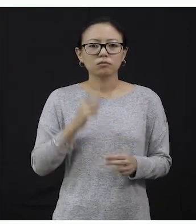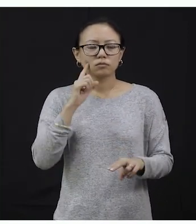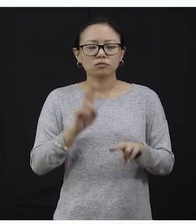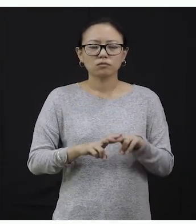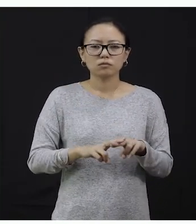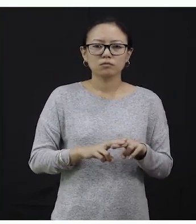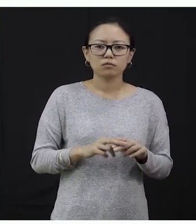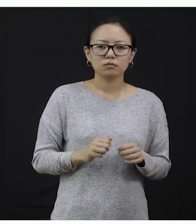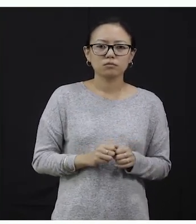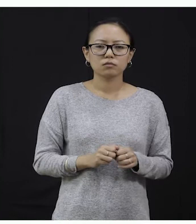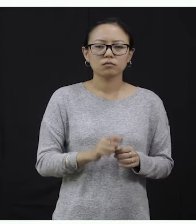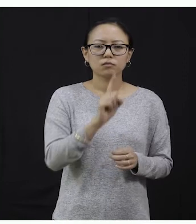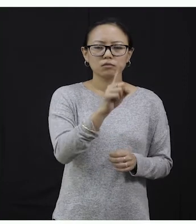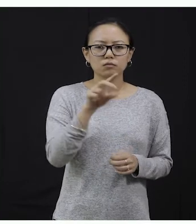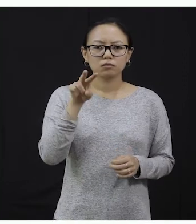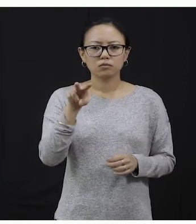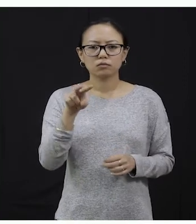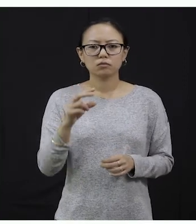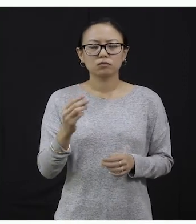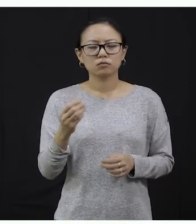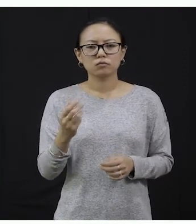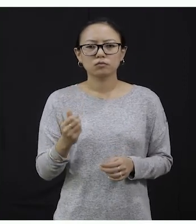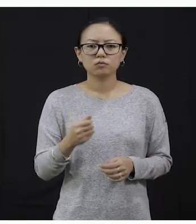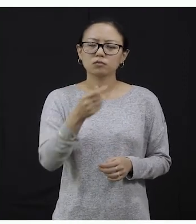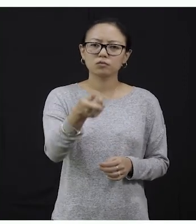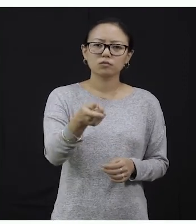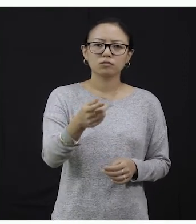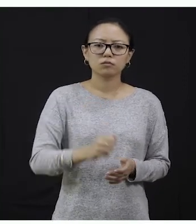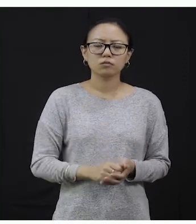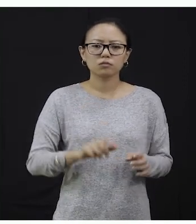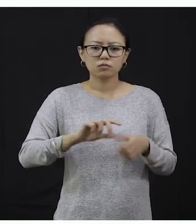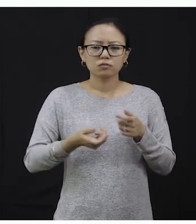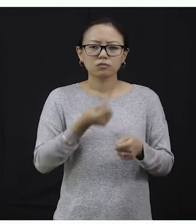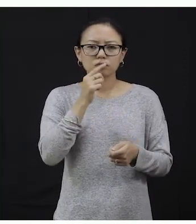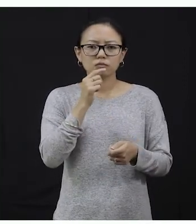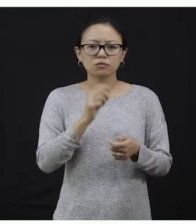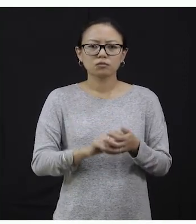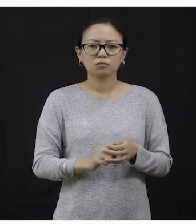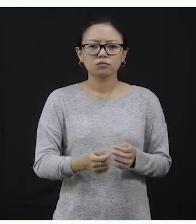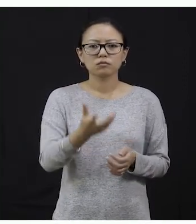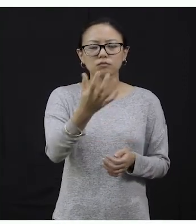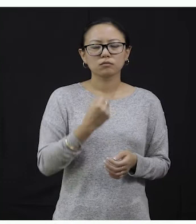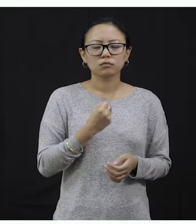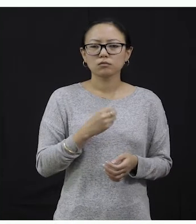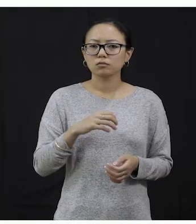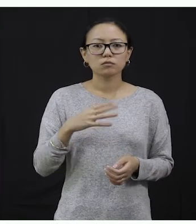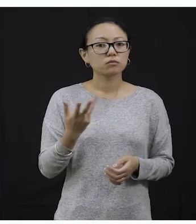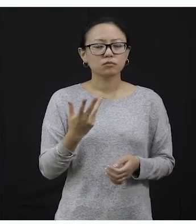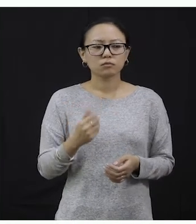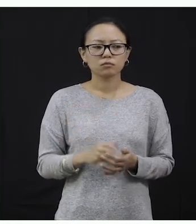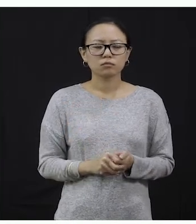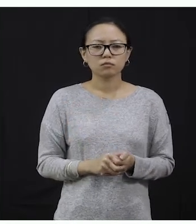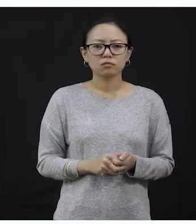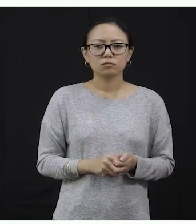is 100, how many sweets you will get? 100 rupees, because the number increases. The number increases, the value